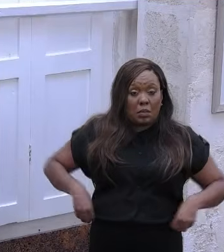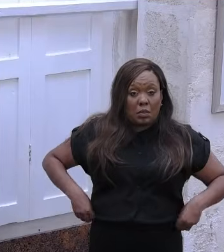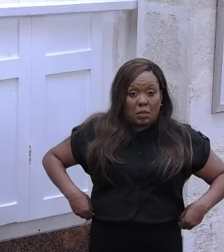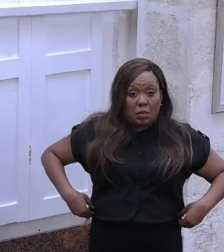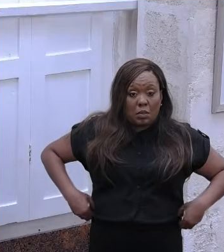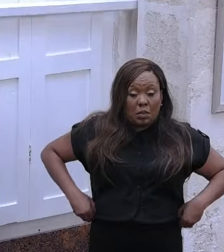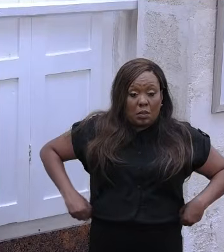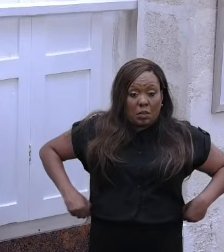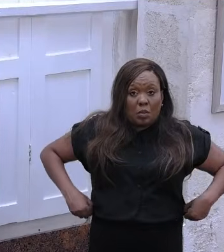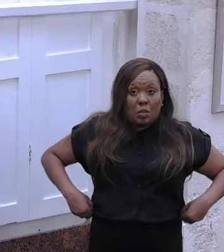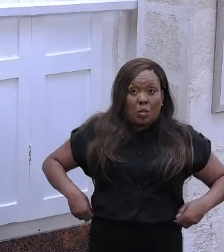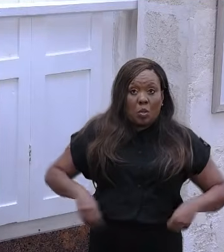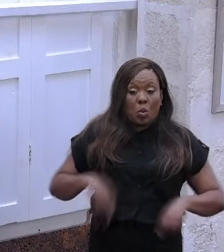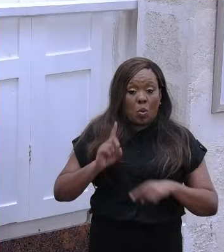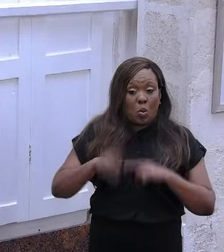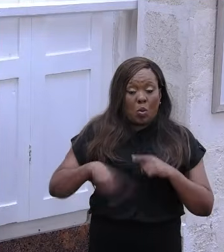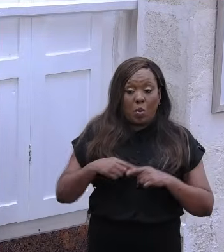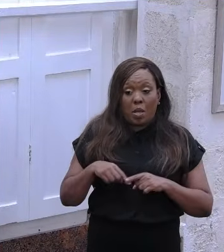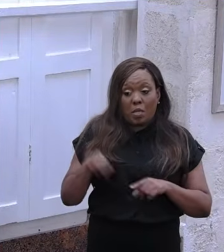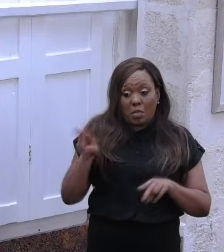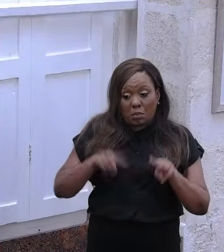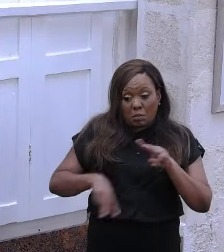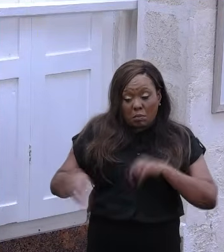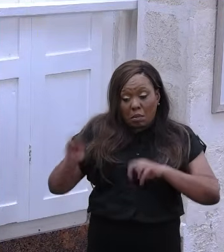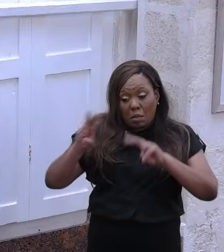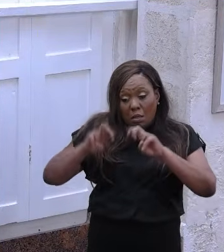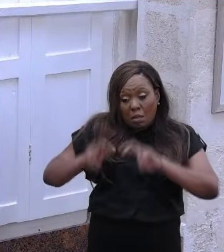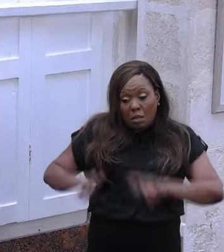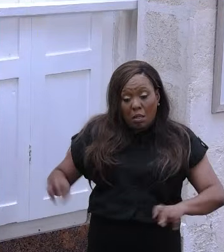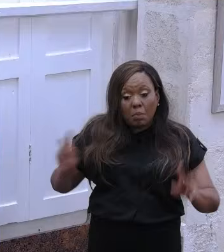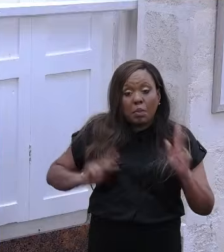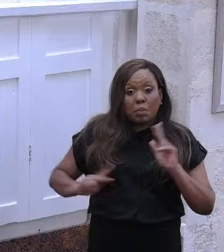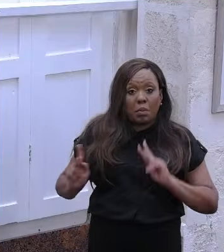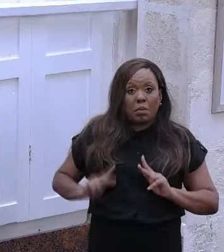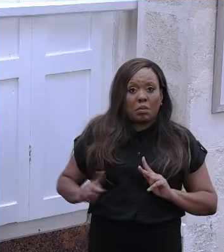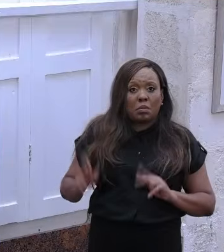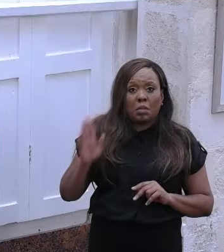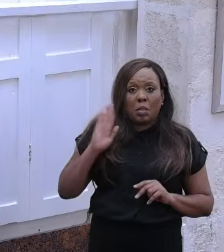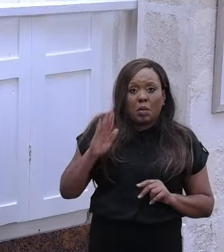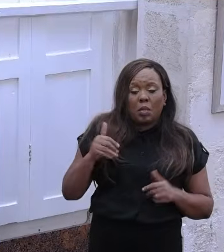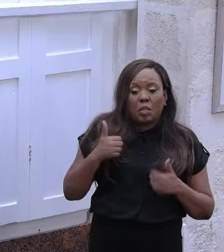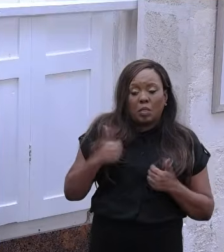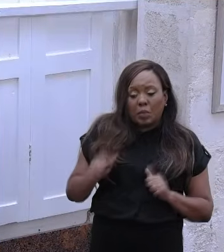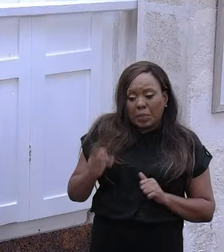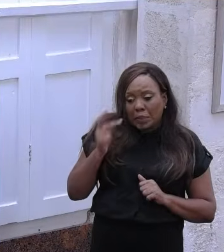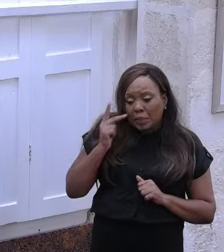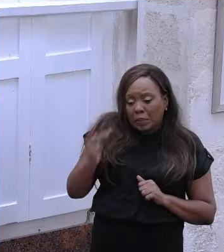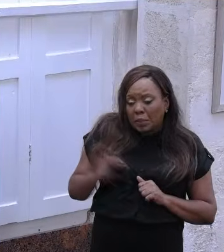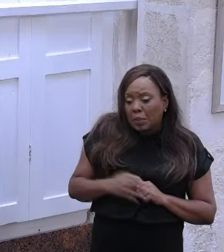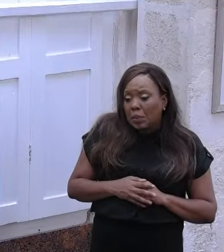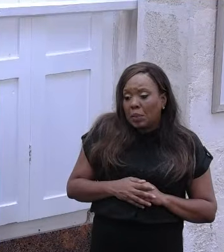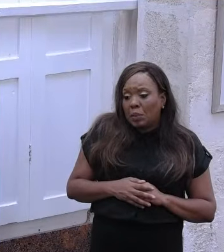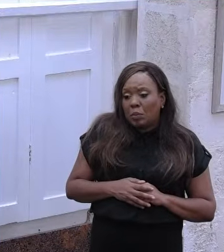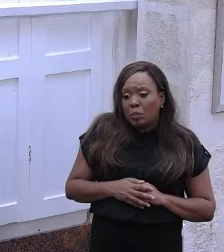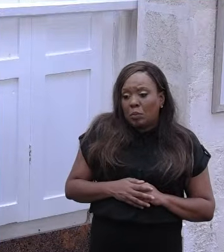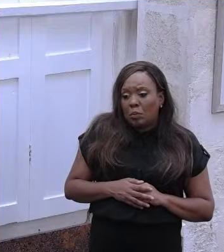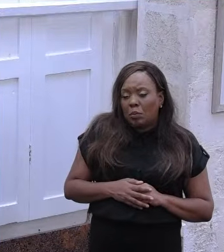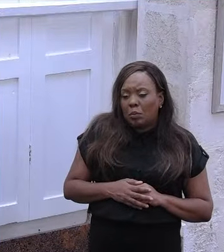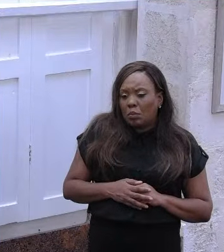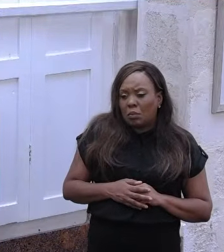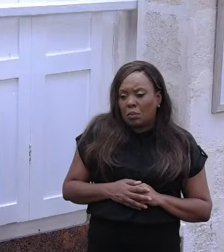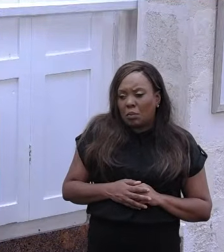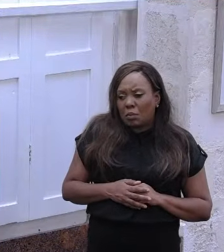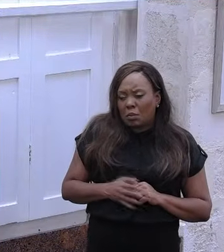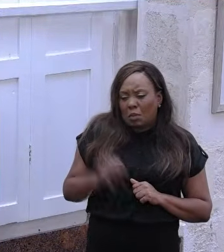process. We're not going to be opening our arms to the criminal